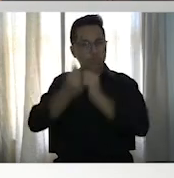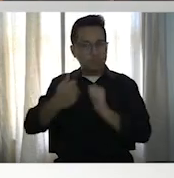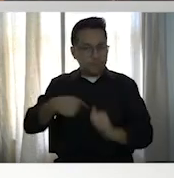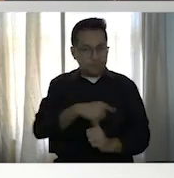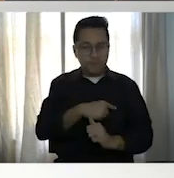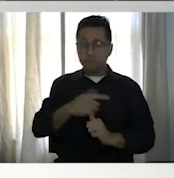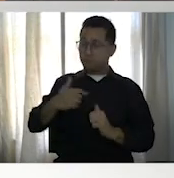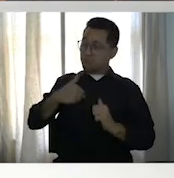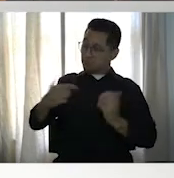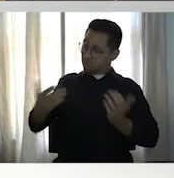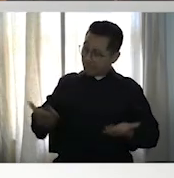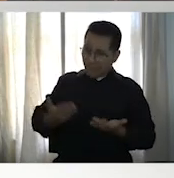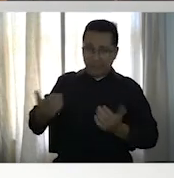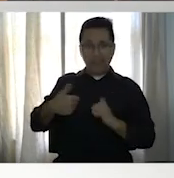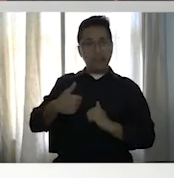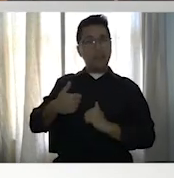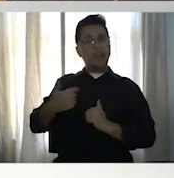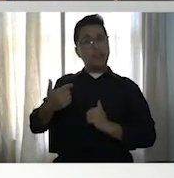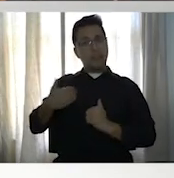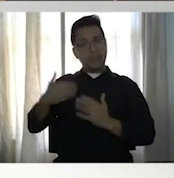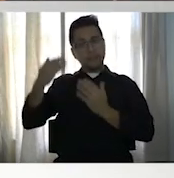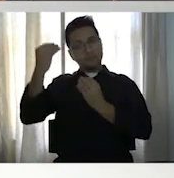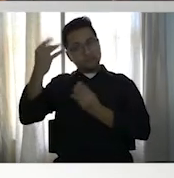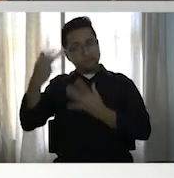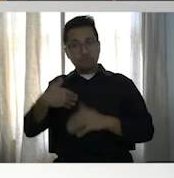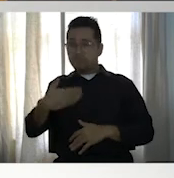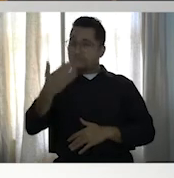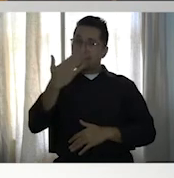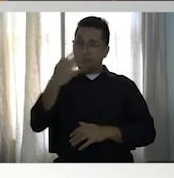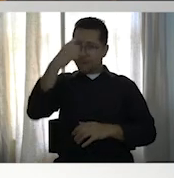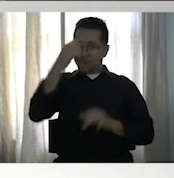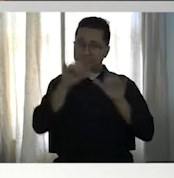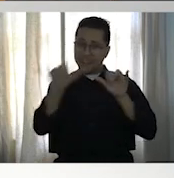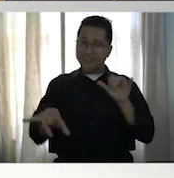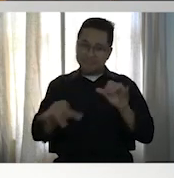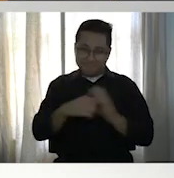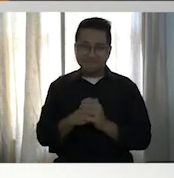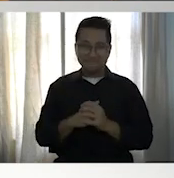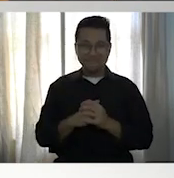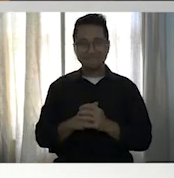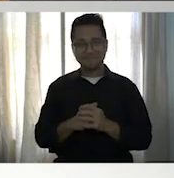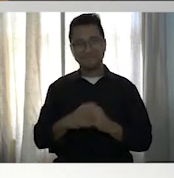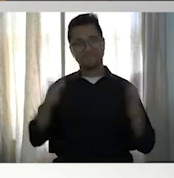There's materials. We can take questions. Thank you for staying.